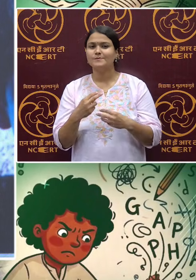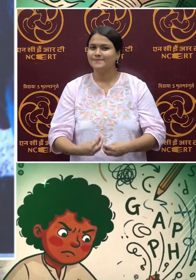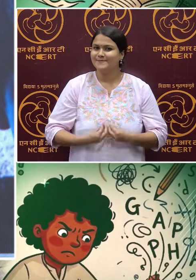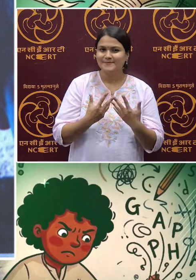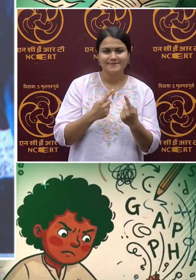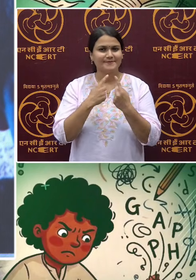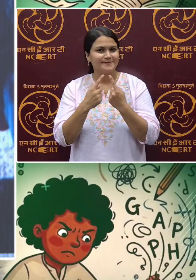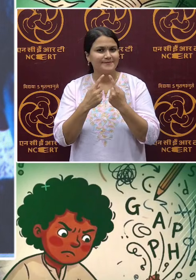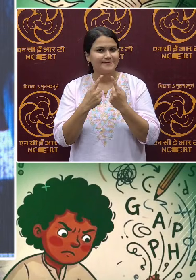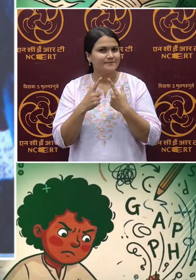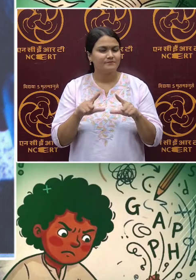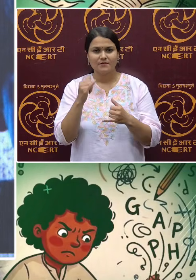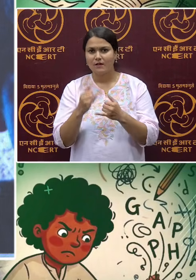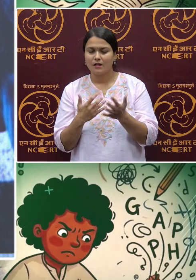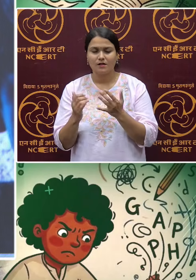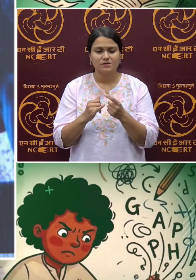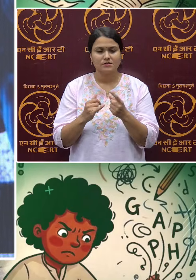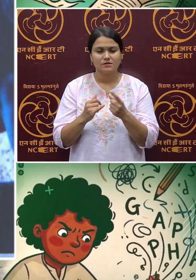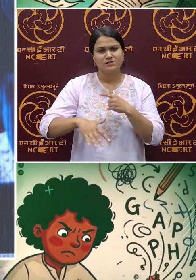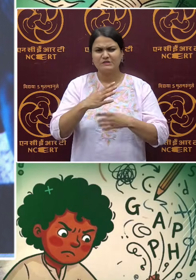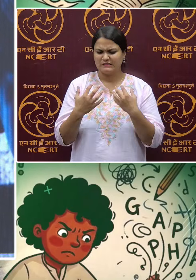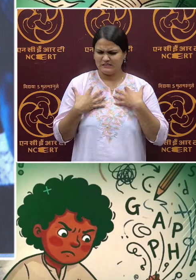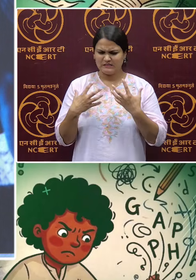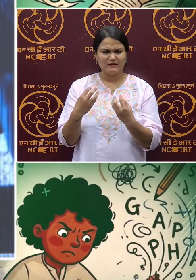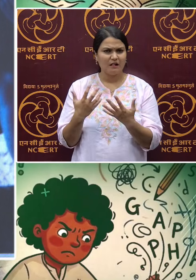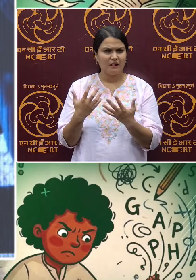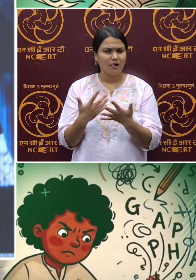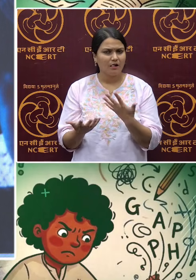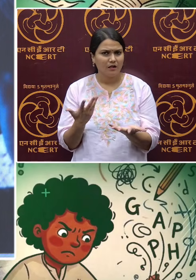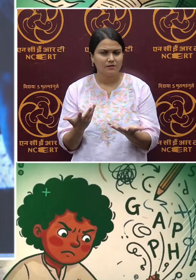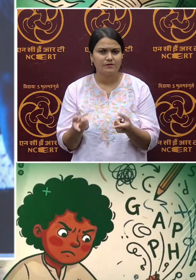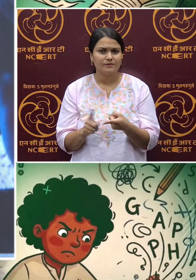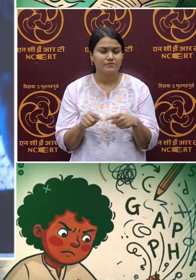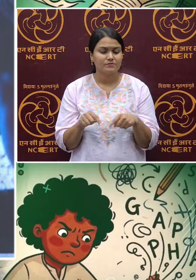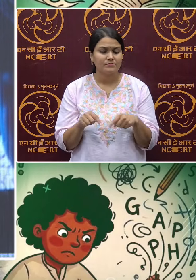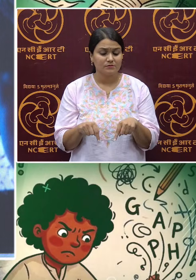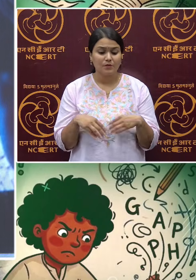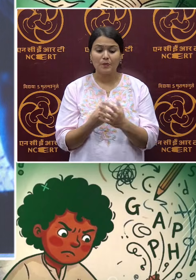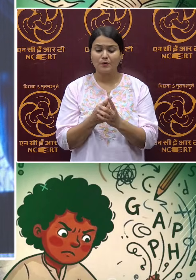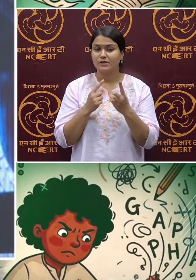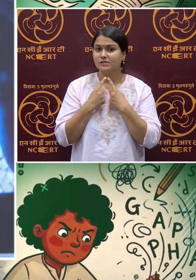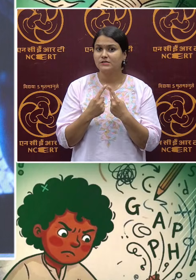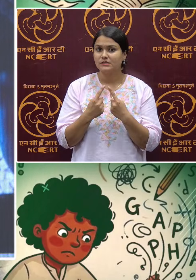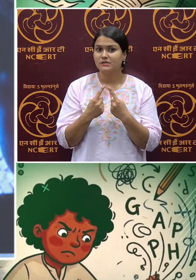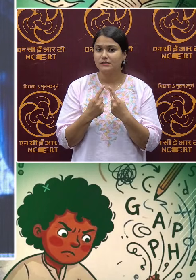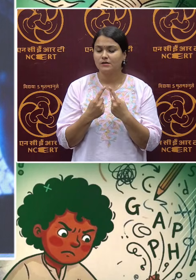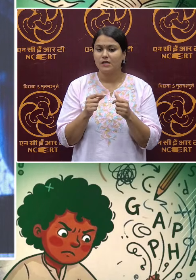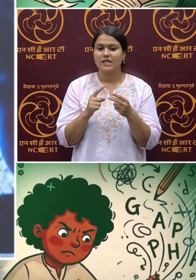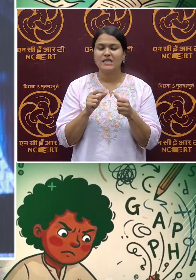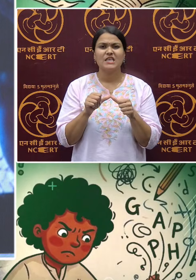They do not want to end up in a situation that's very frustrating and irritating. So we can say it is not just an